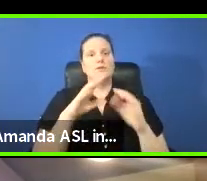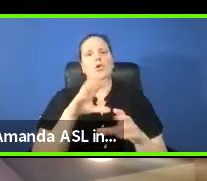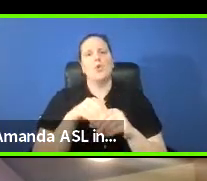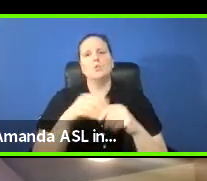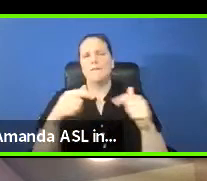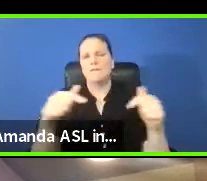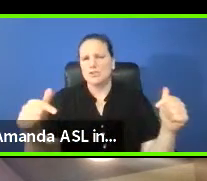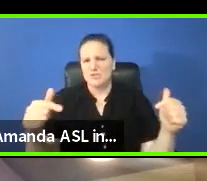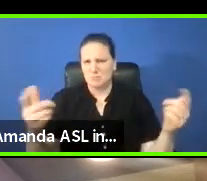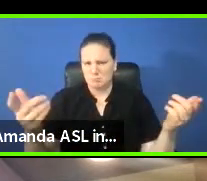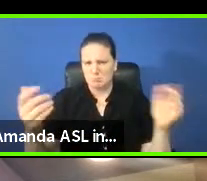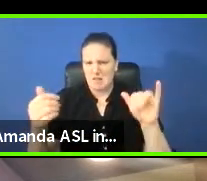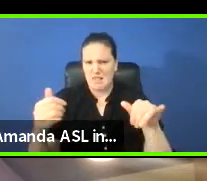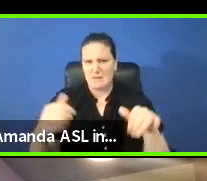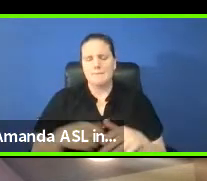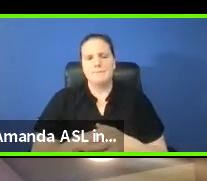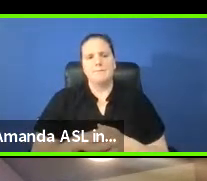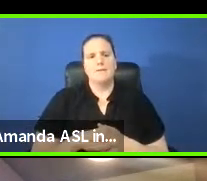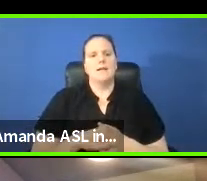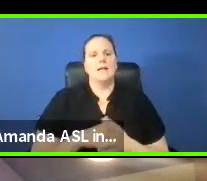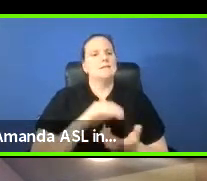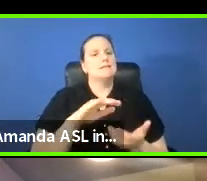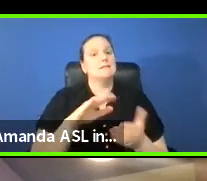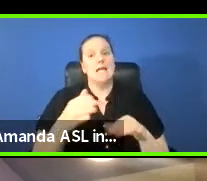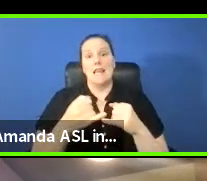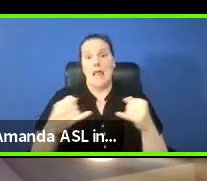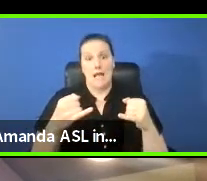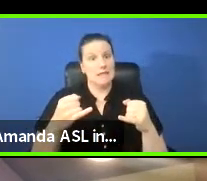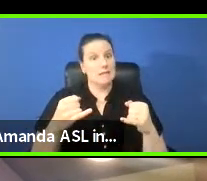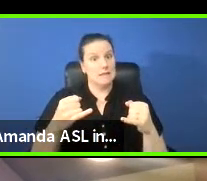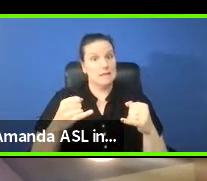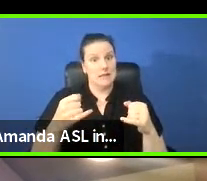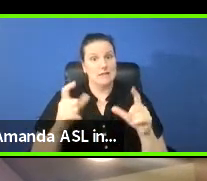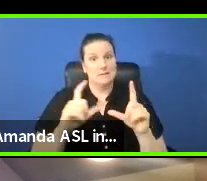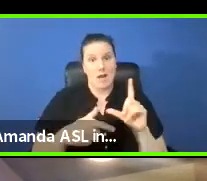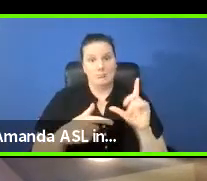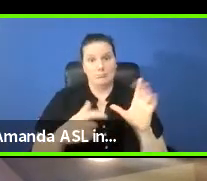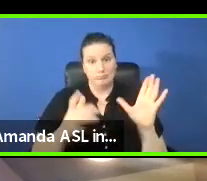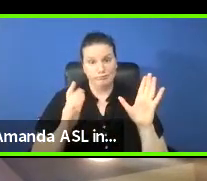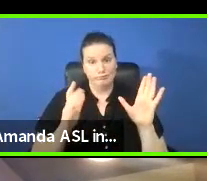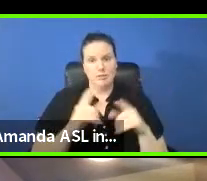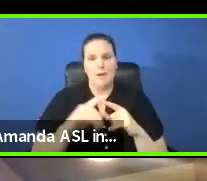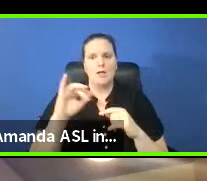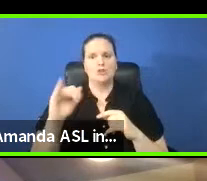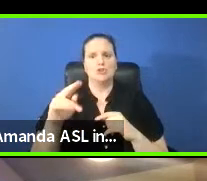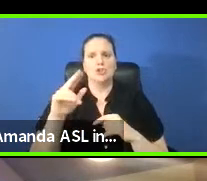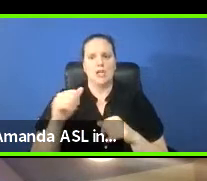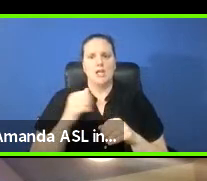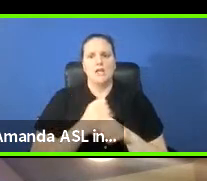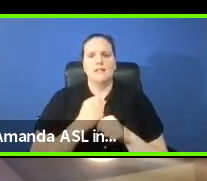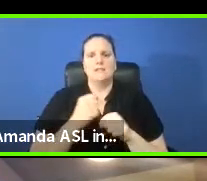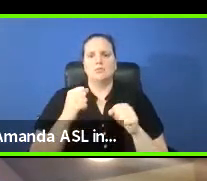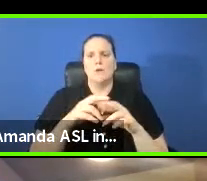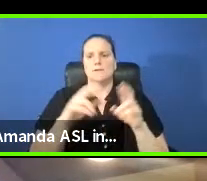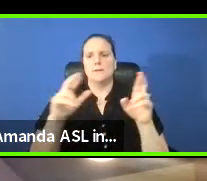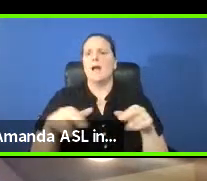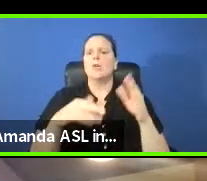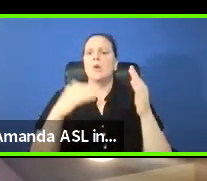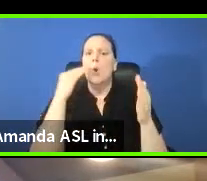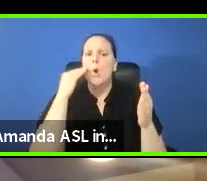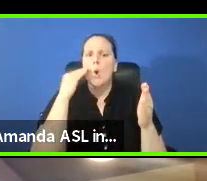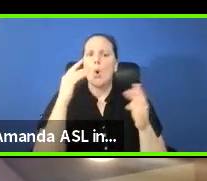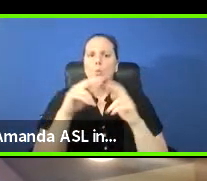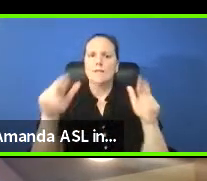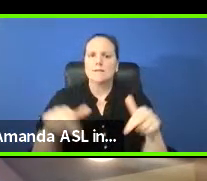diversity. So yes, the deadline has expired, but Jenna, who gets the resumes, she knows that resumes will be coming